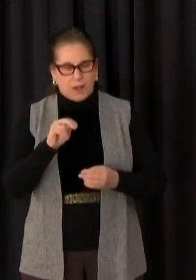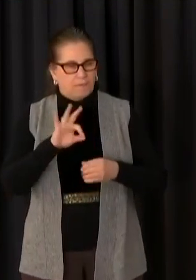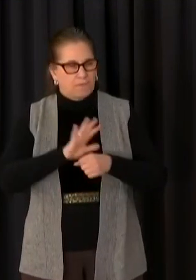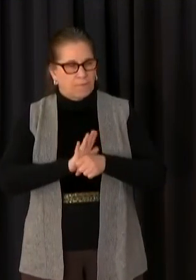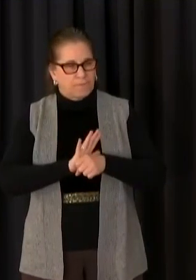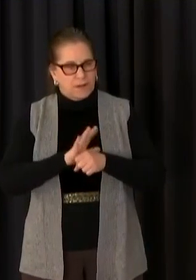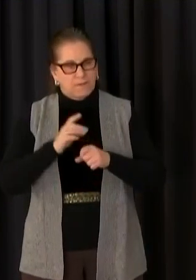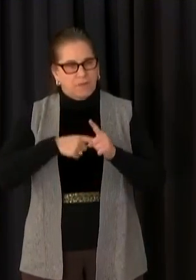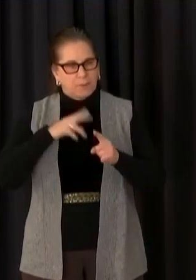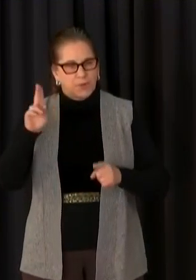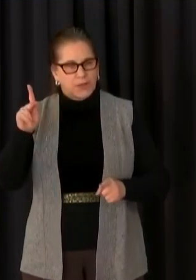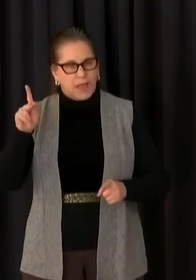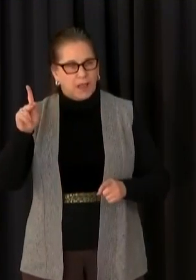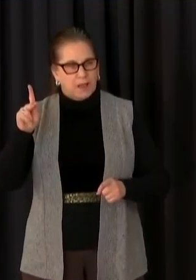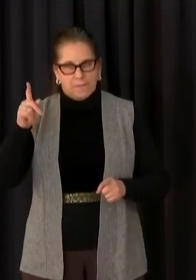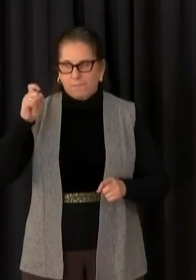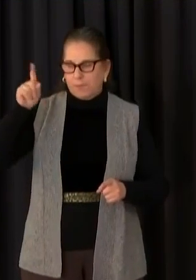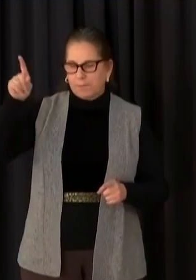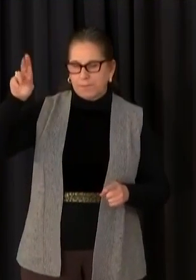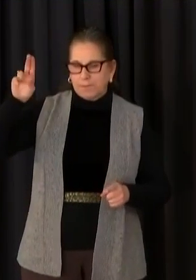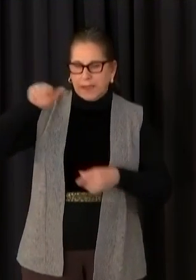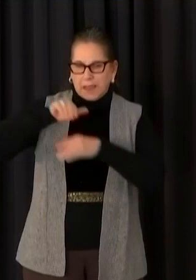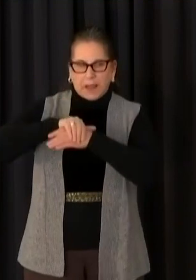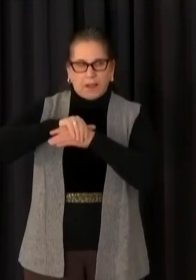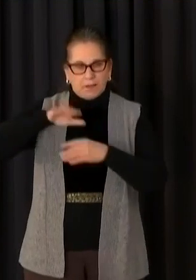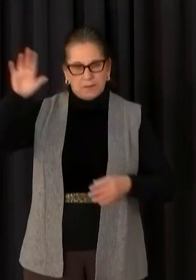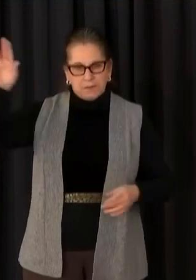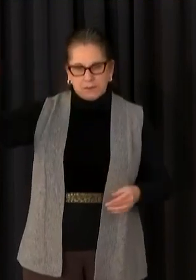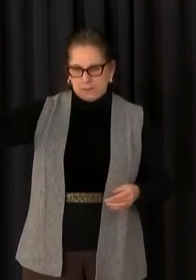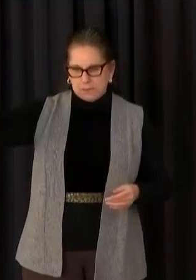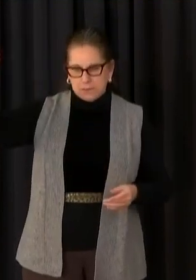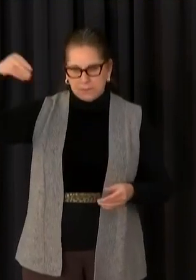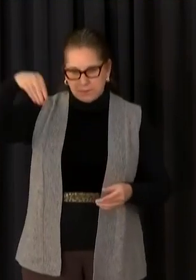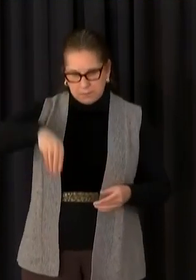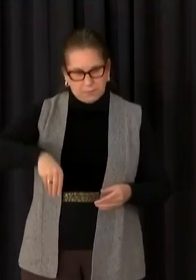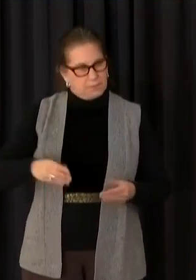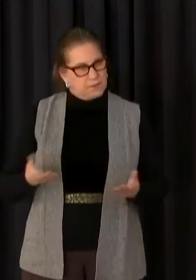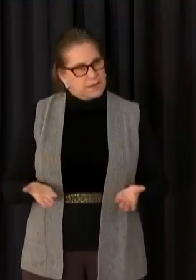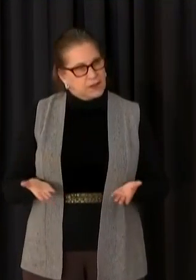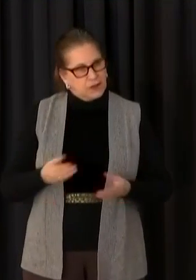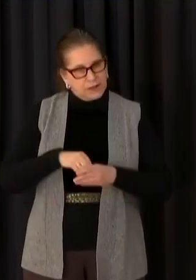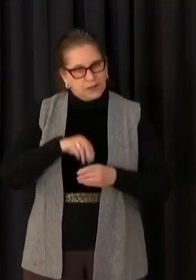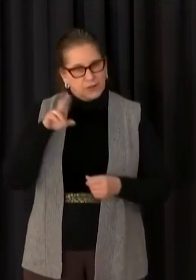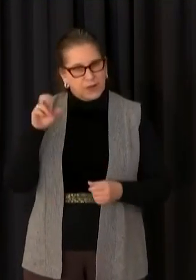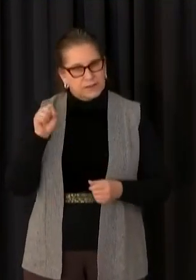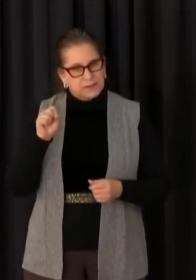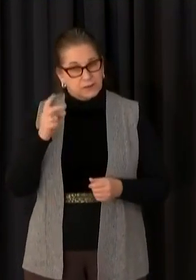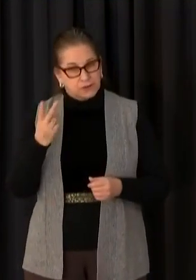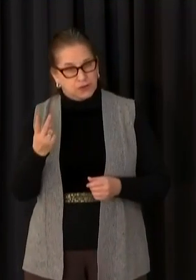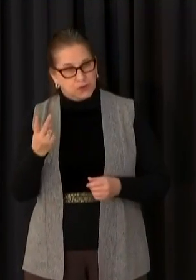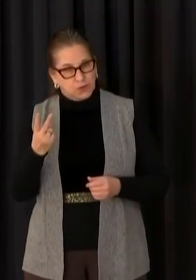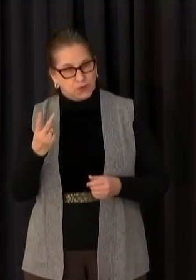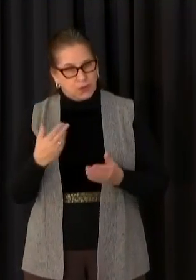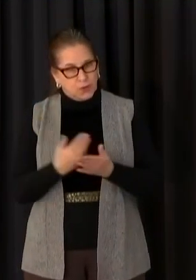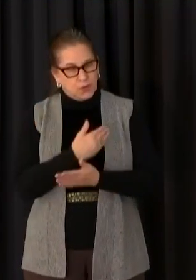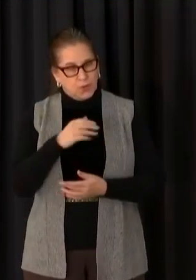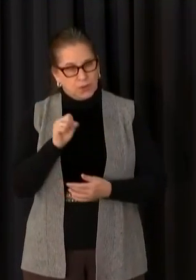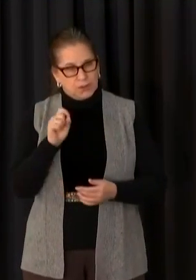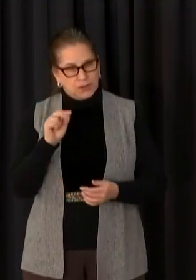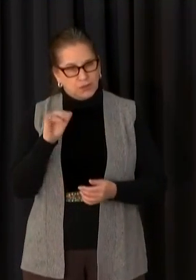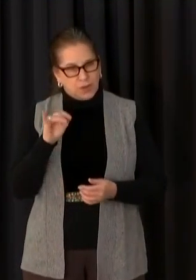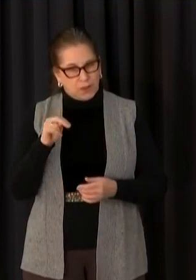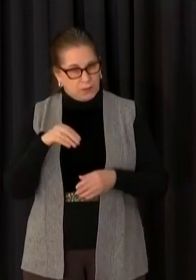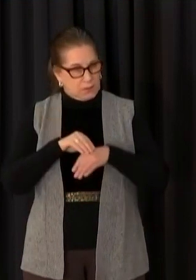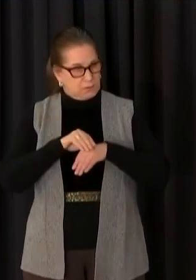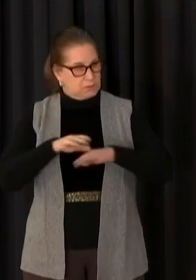it's only a matter of time before the new strain makes its way to the district. How concerned are you about this new strain, and what might that look